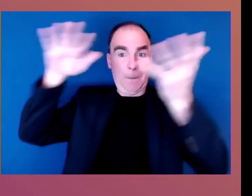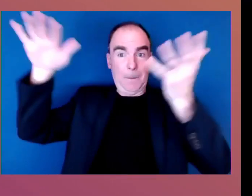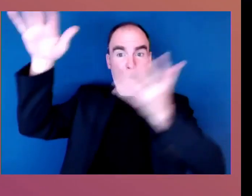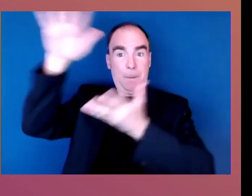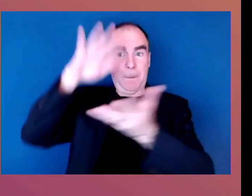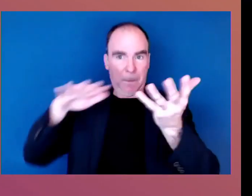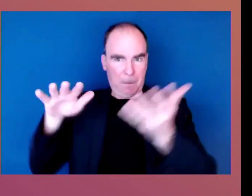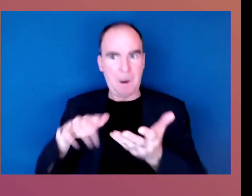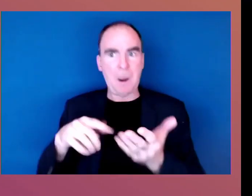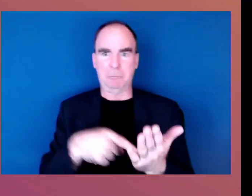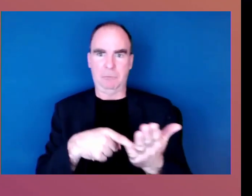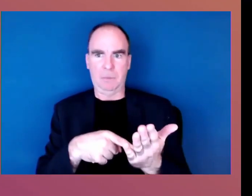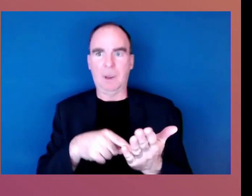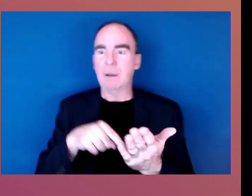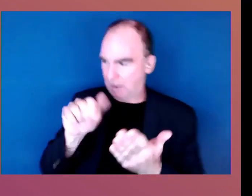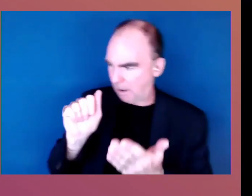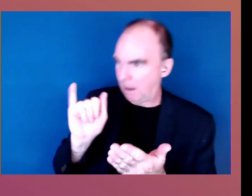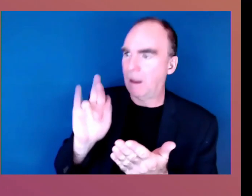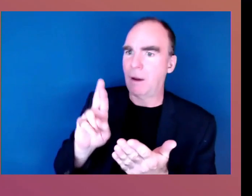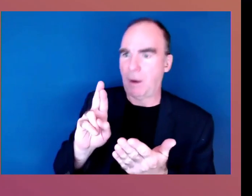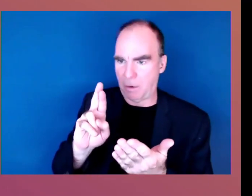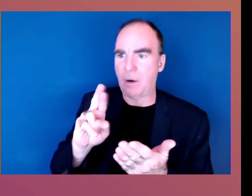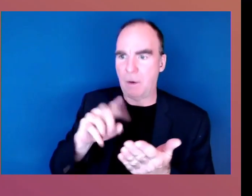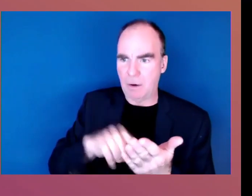Aaron at 401cc6. Carbon dioxide,